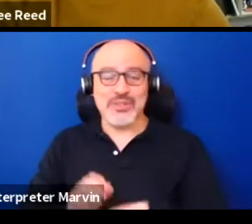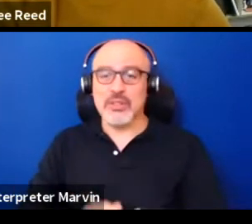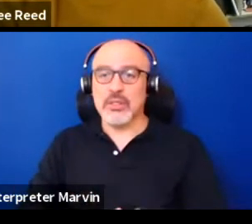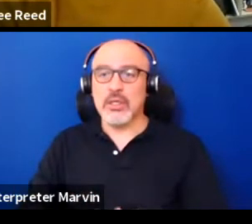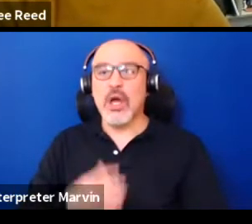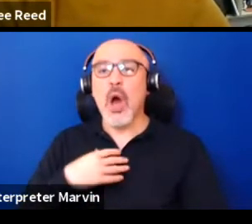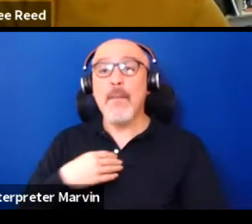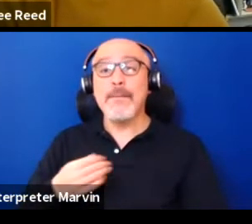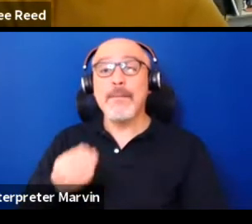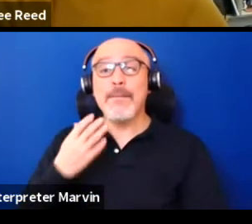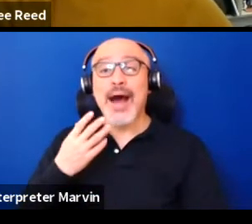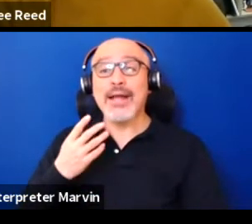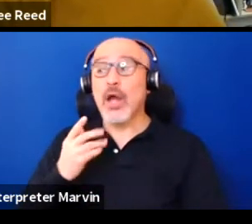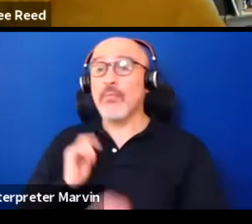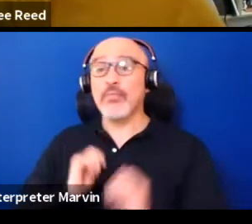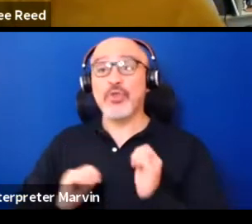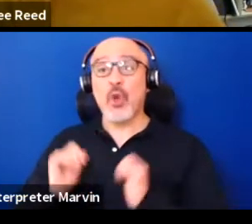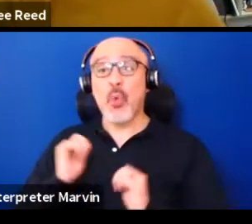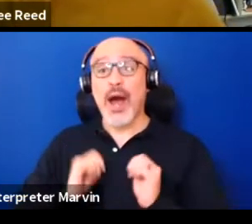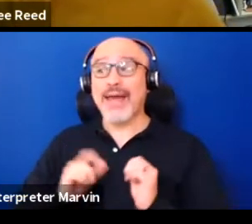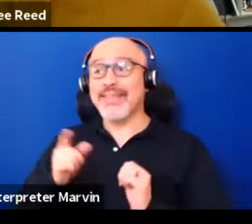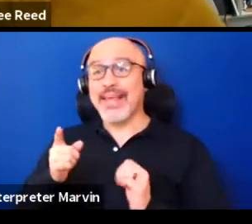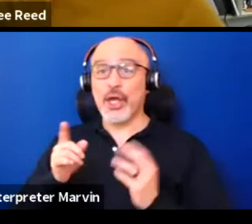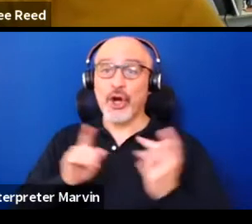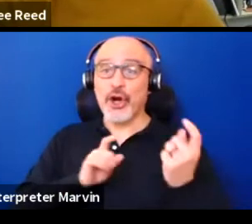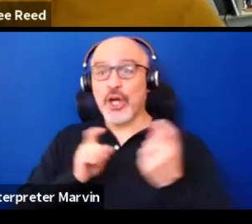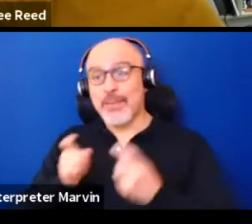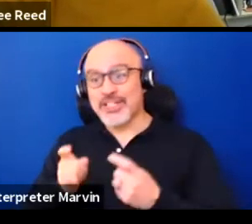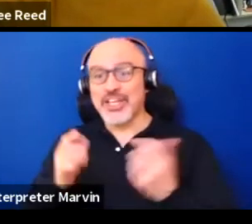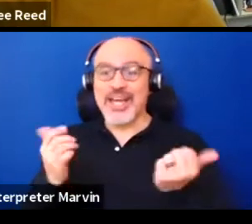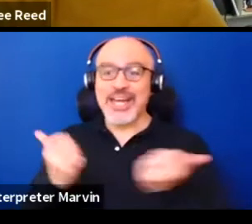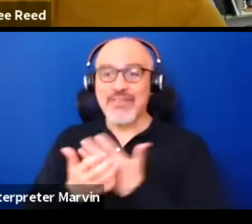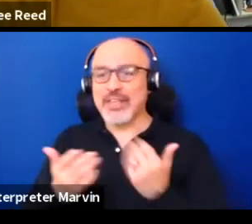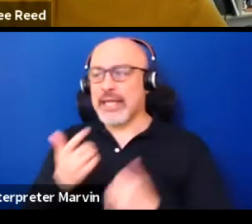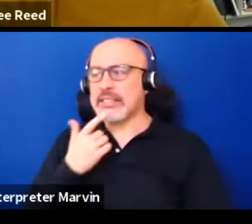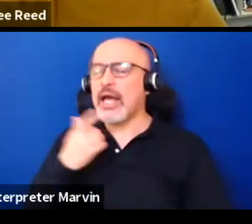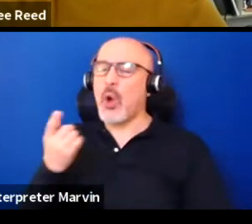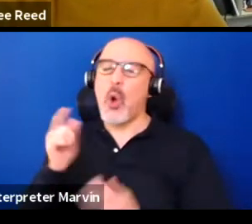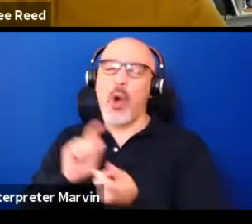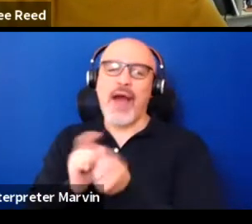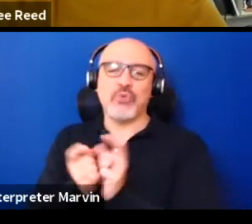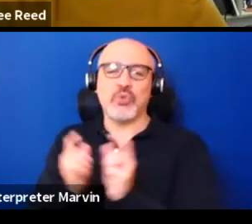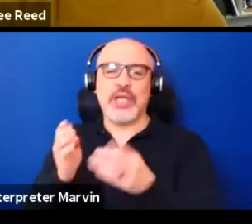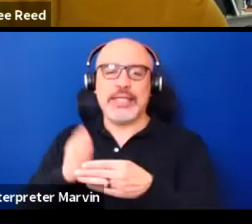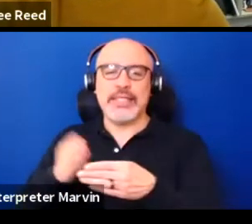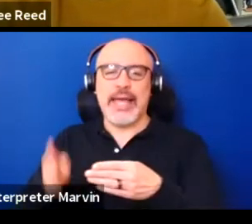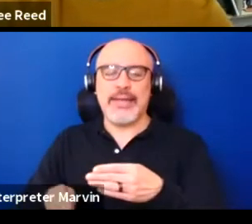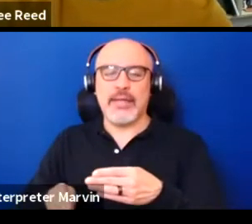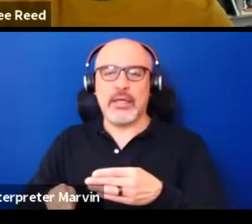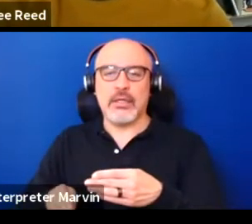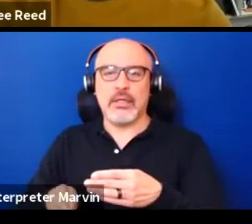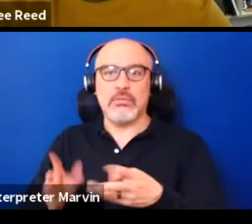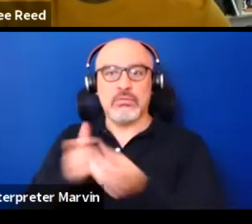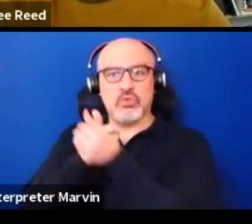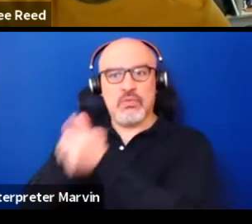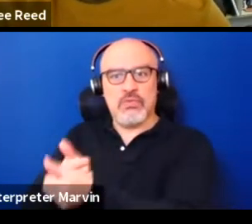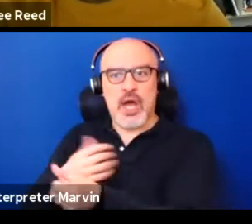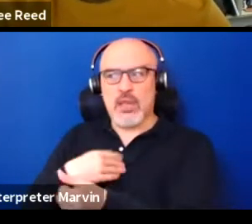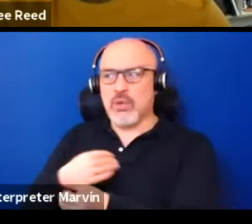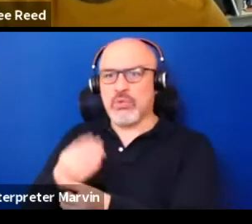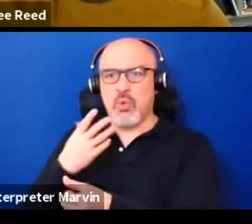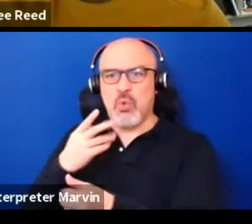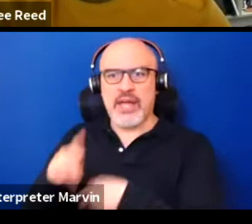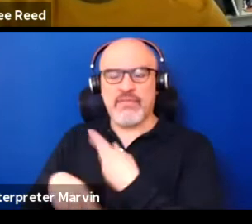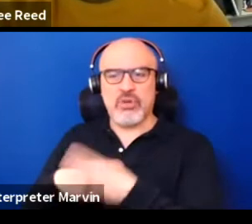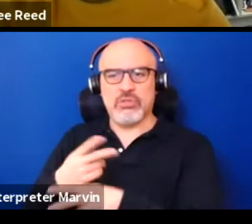theater institutions that had commissioned it and were doing, they said, no, you have to do another ending. And so